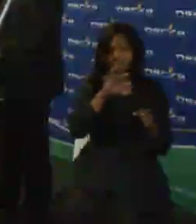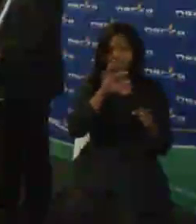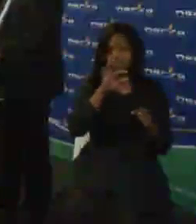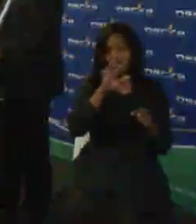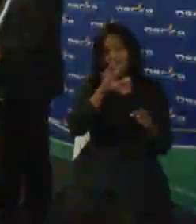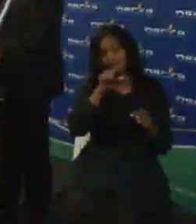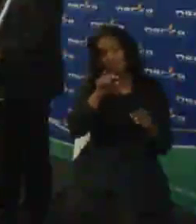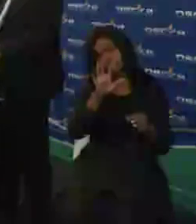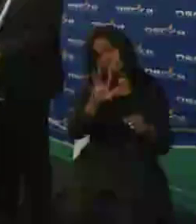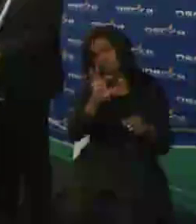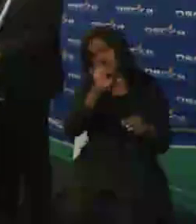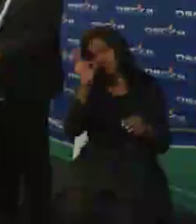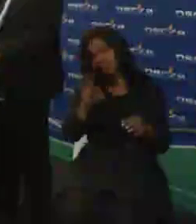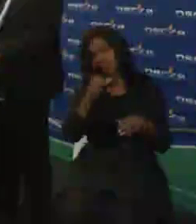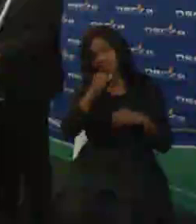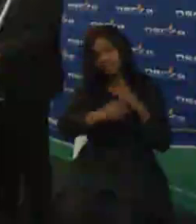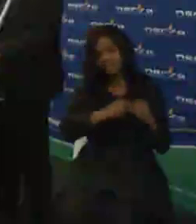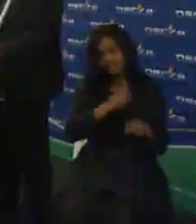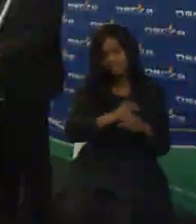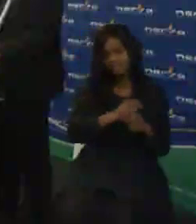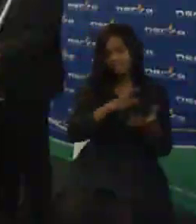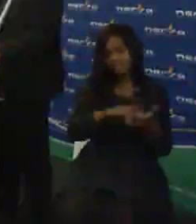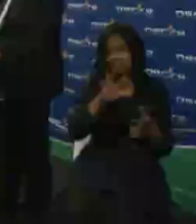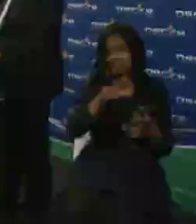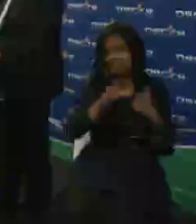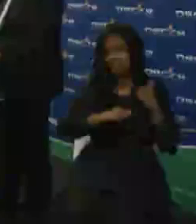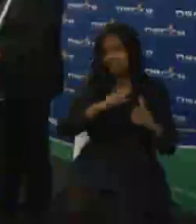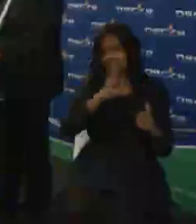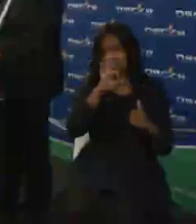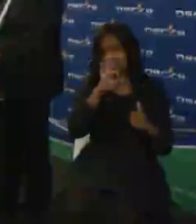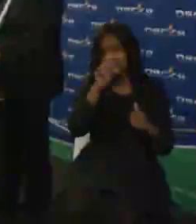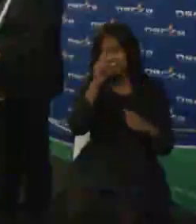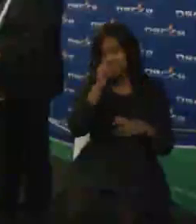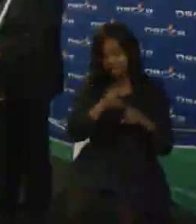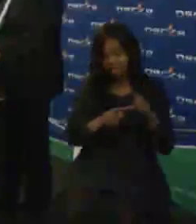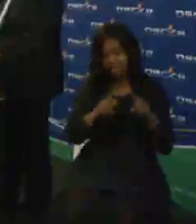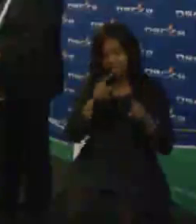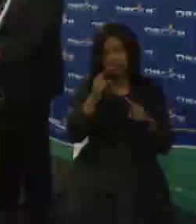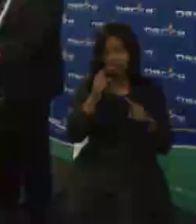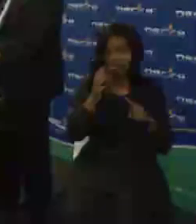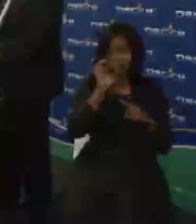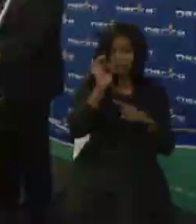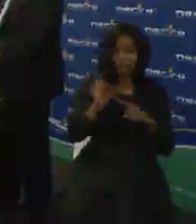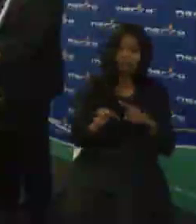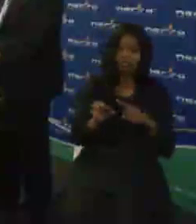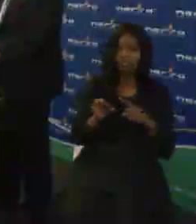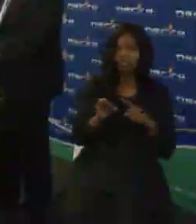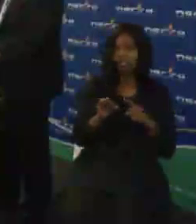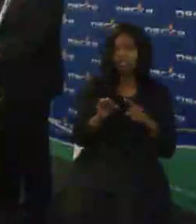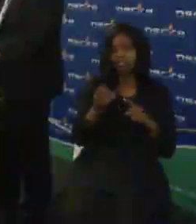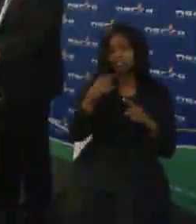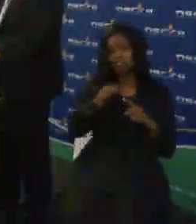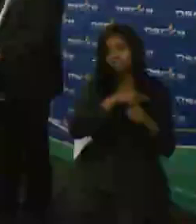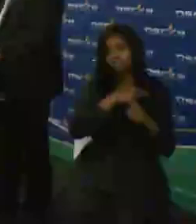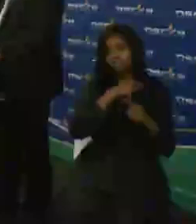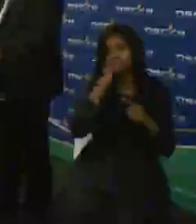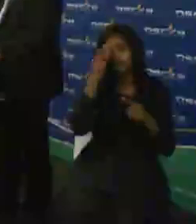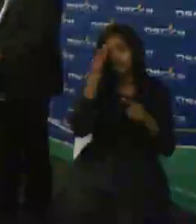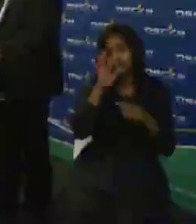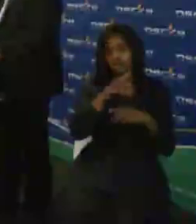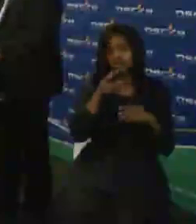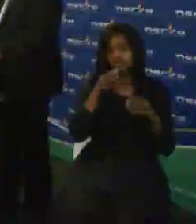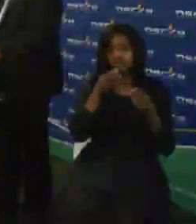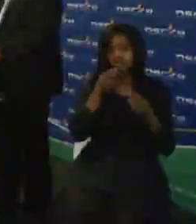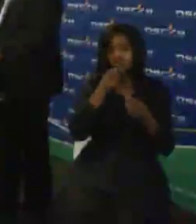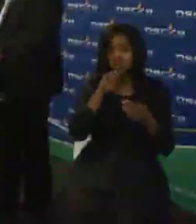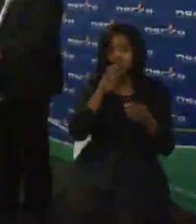annum, and our operating cost was around 3.5%. We know there was comments made around bonuses, and